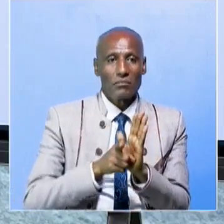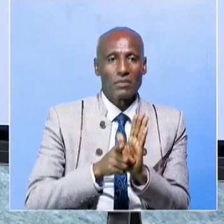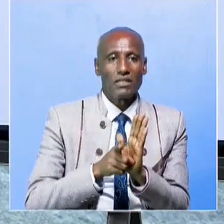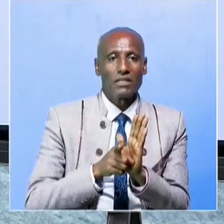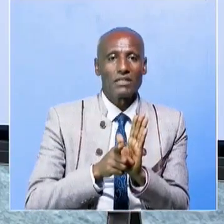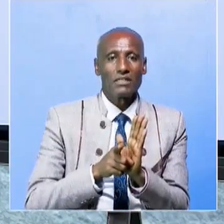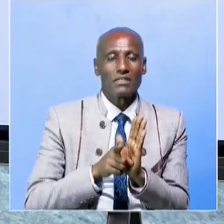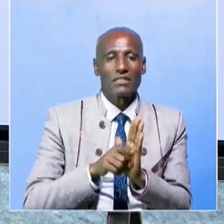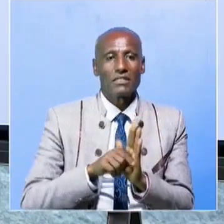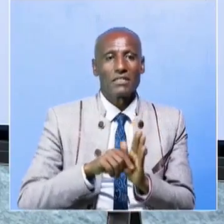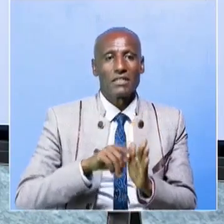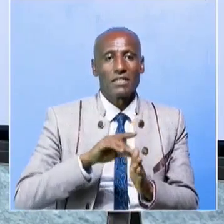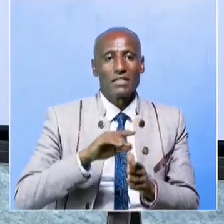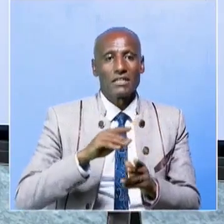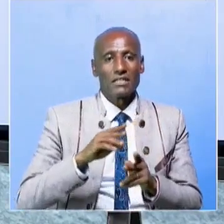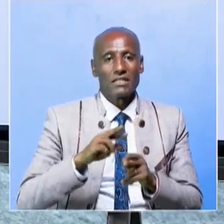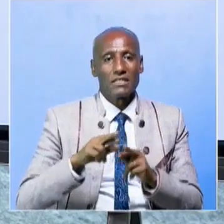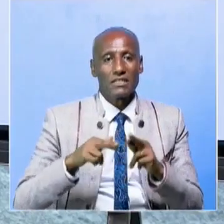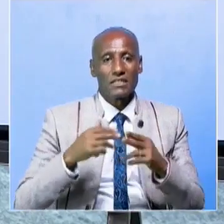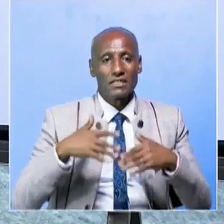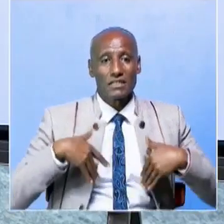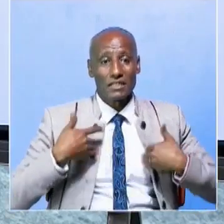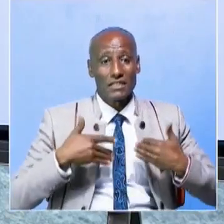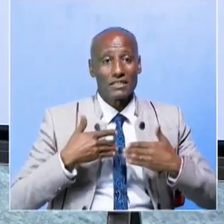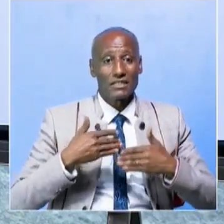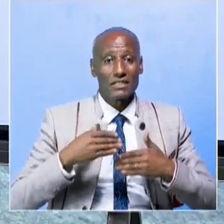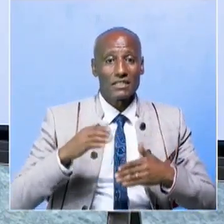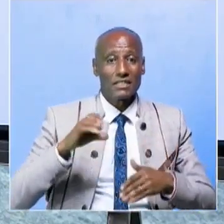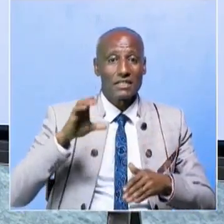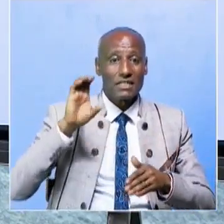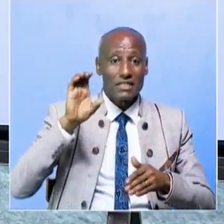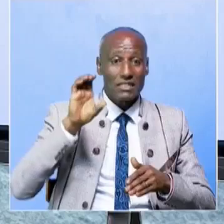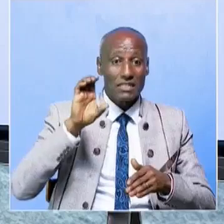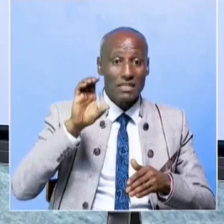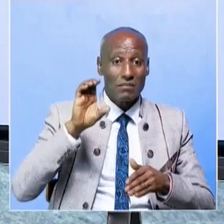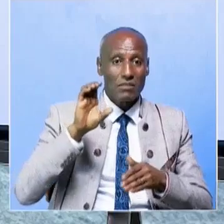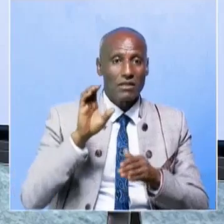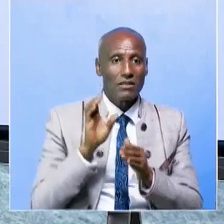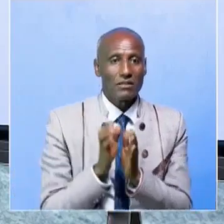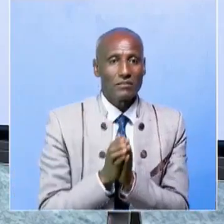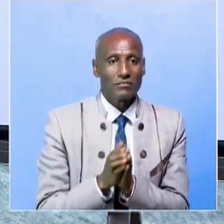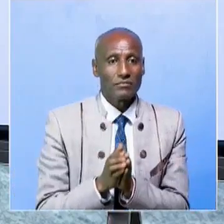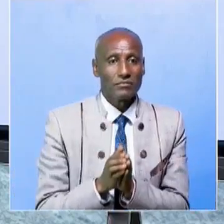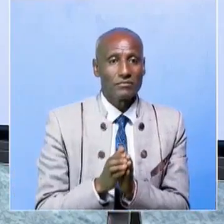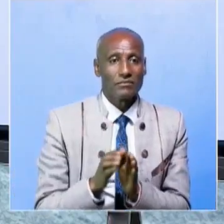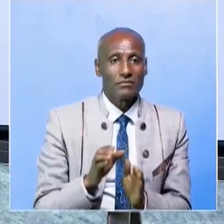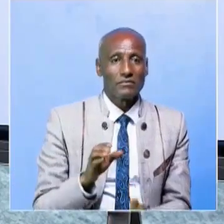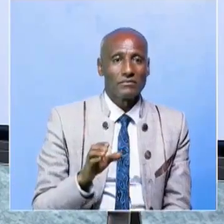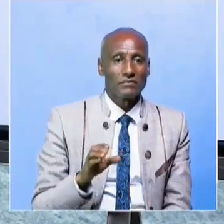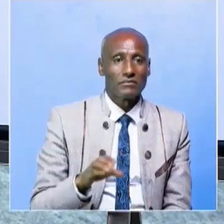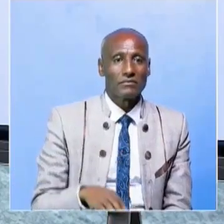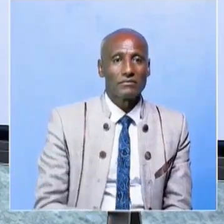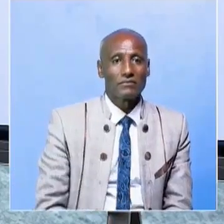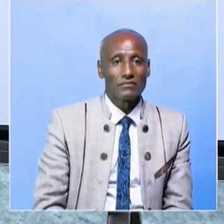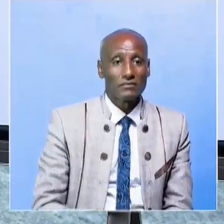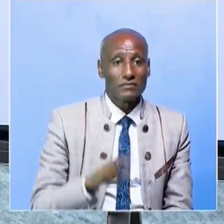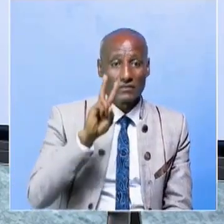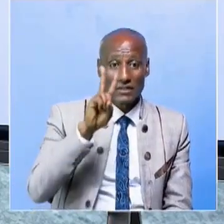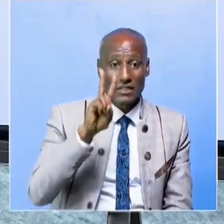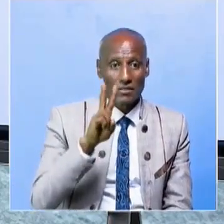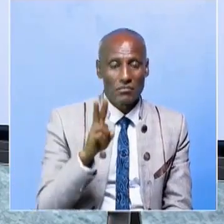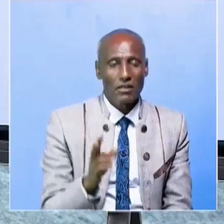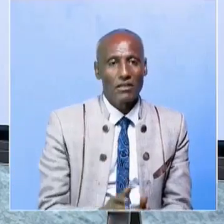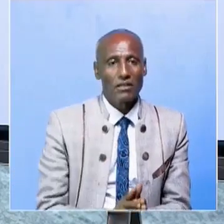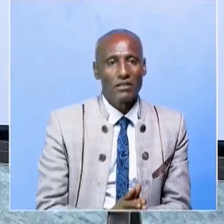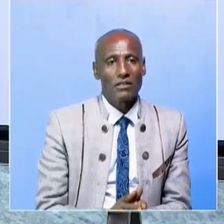a recreational center is the cinema. For example, if you go to the mall, there are cinemas there where you can